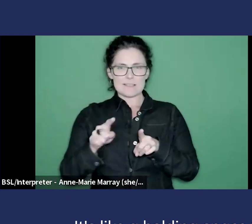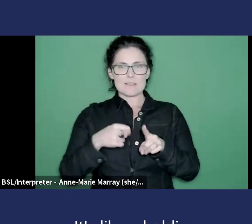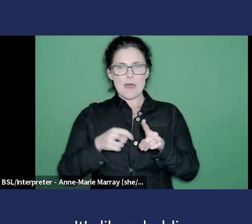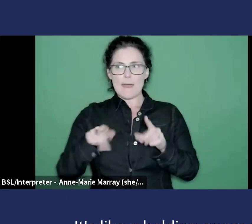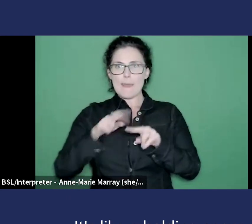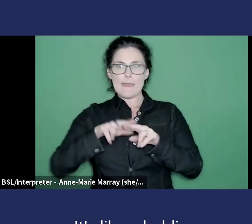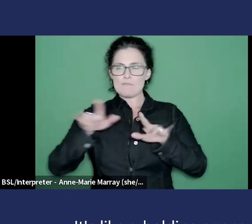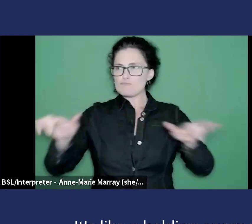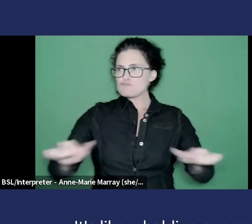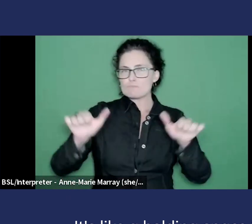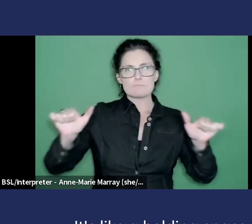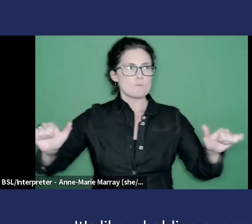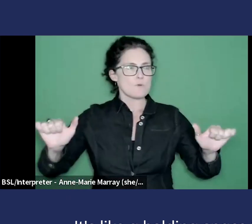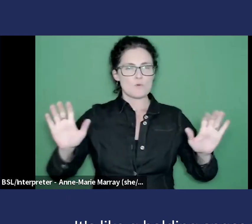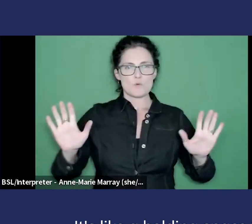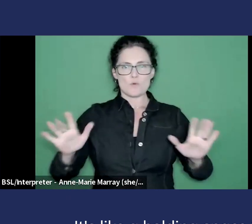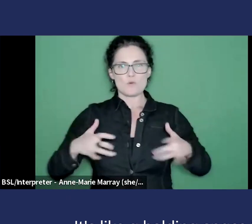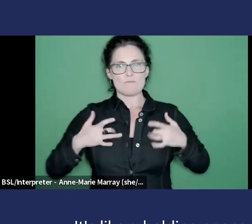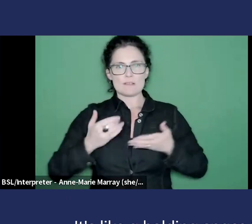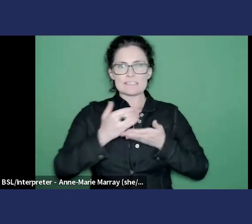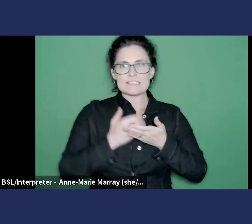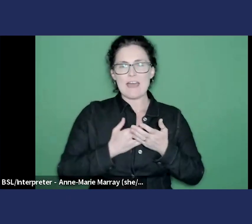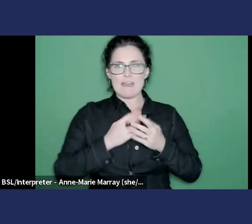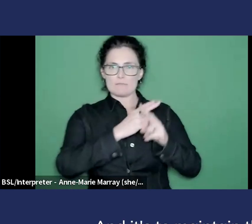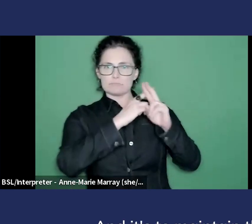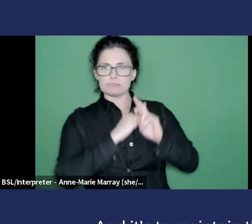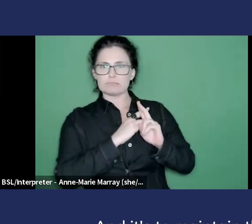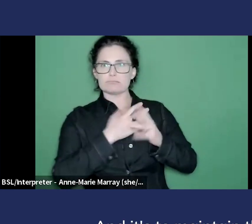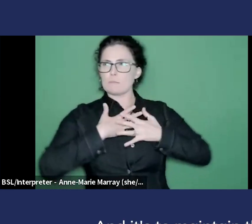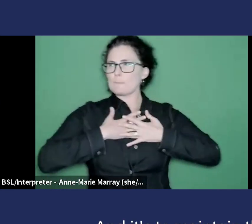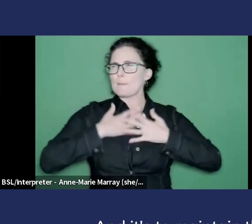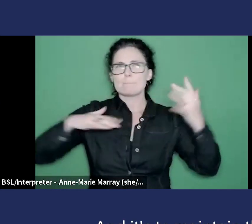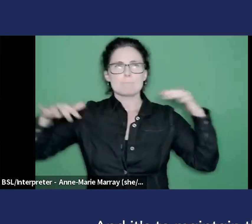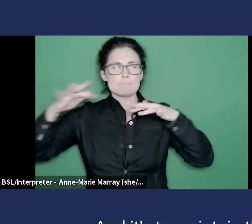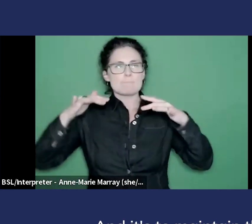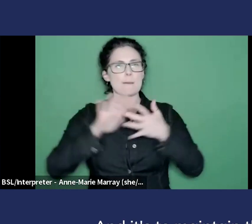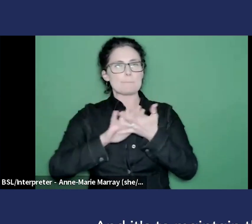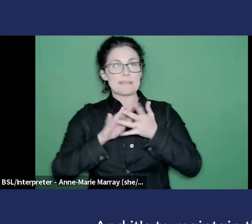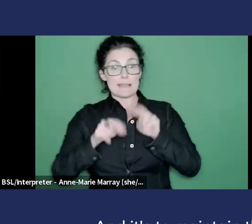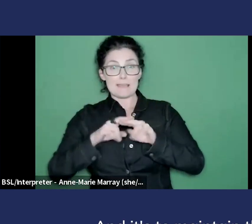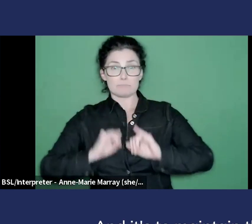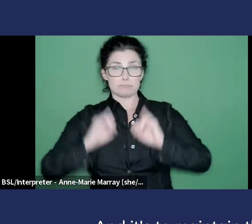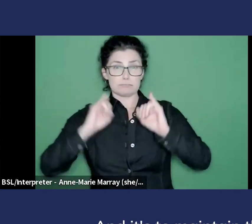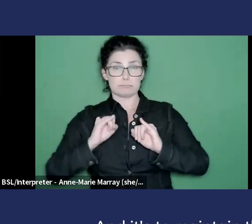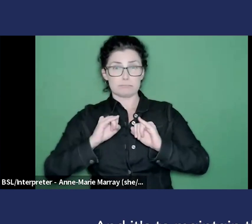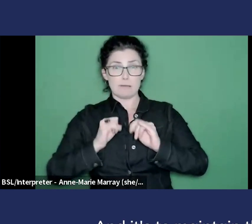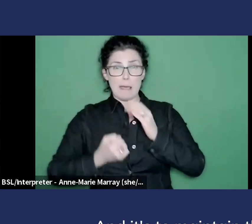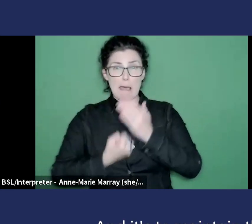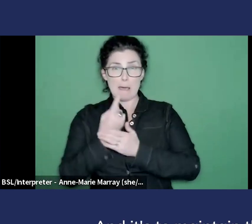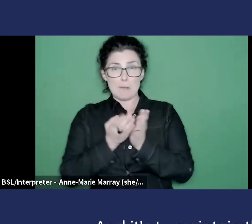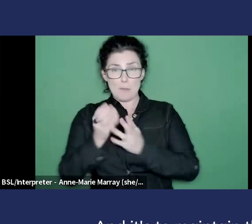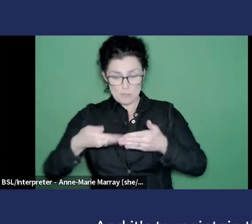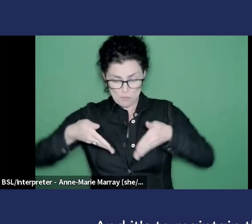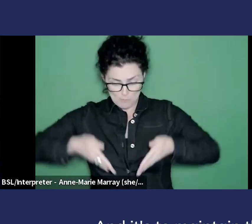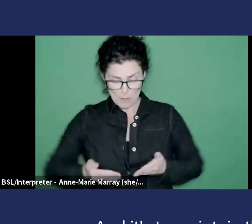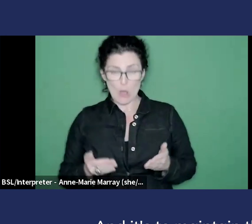unexpected is of vital importance. And it's to maintain that feeling of feeling safe